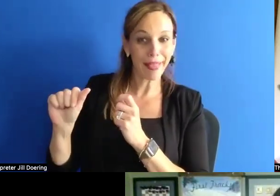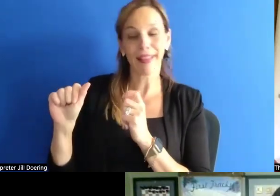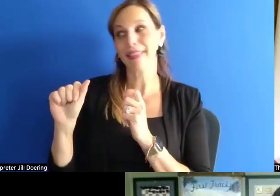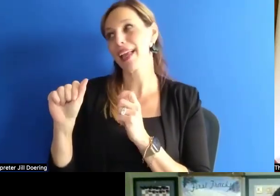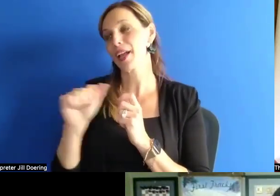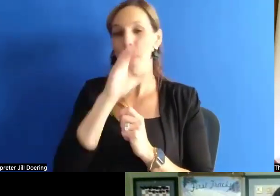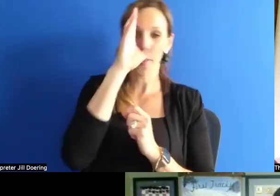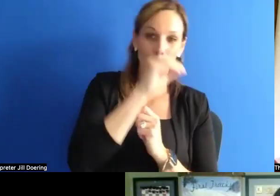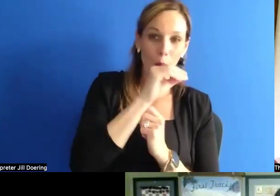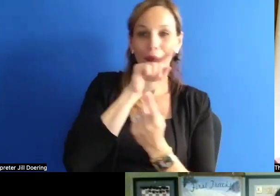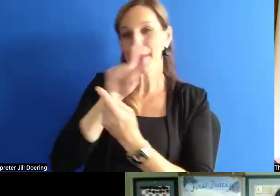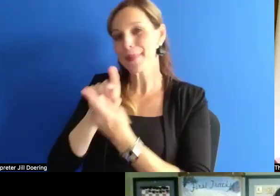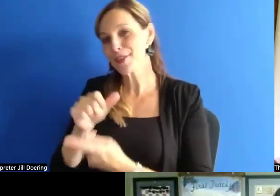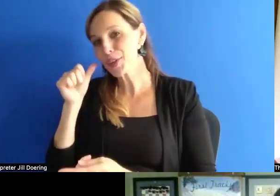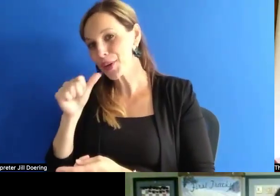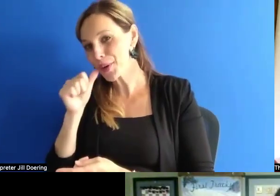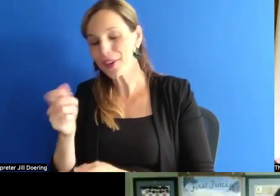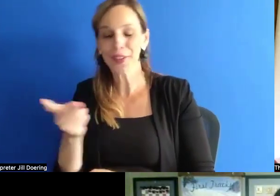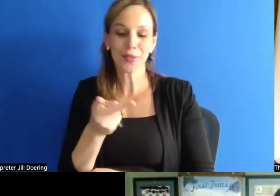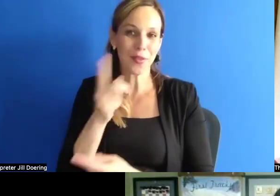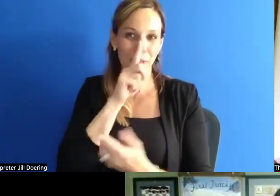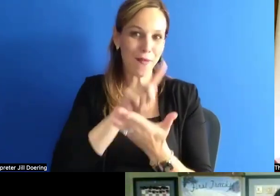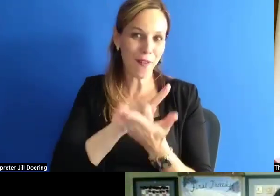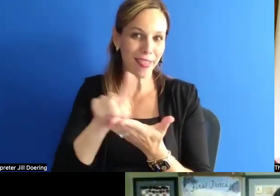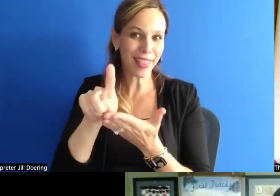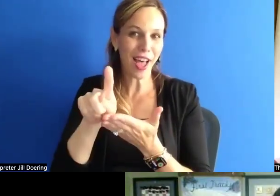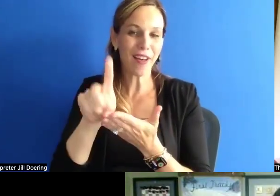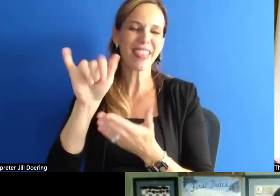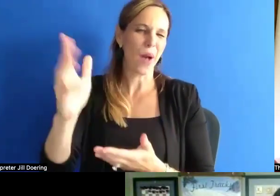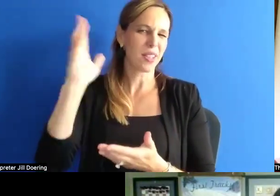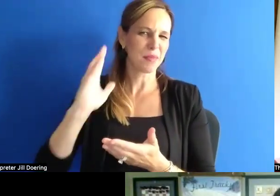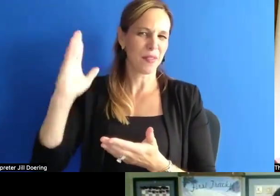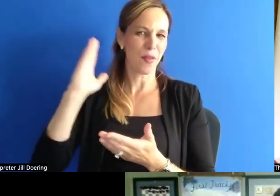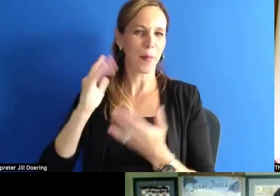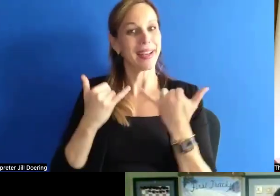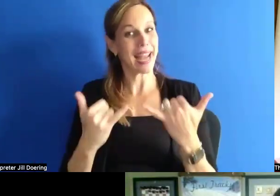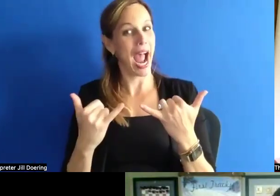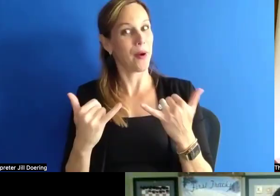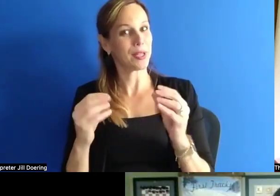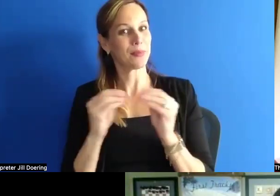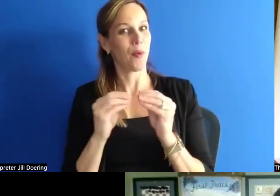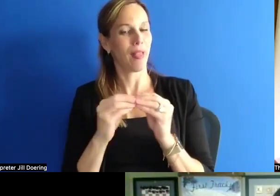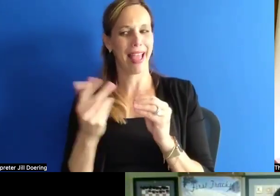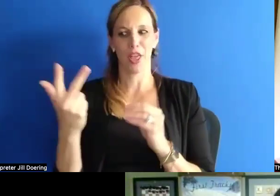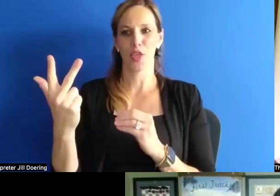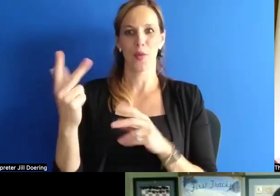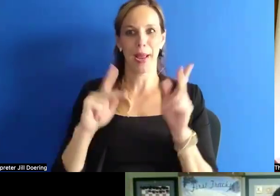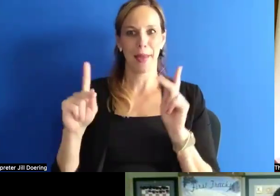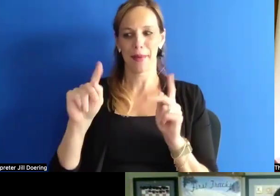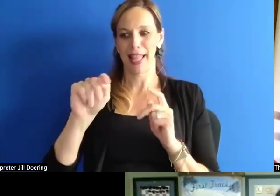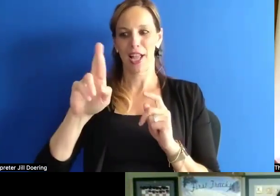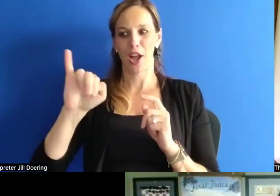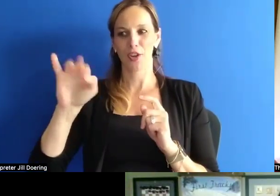fall in love and something else. But now it's more like a trio with guys and a trio